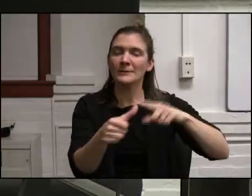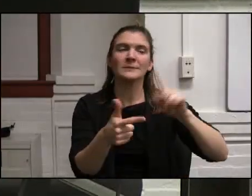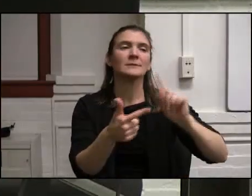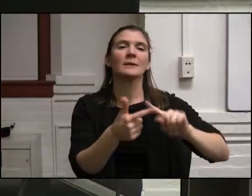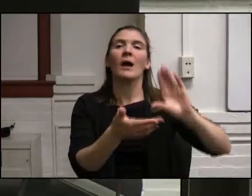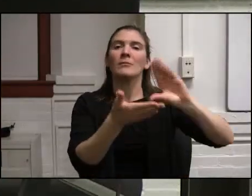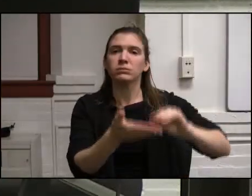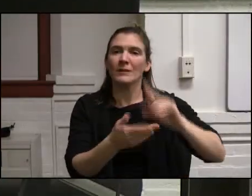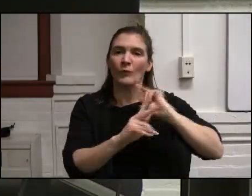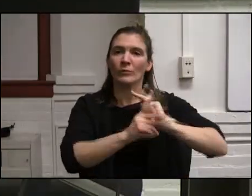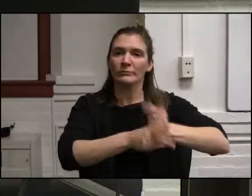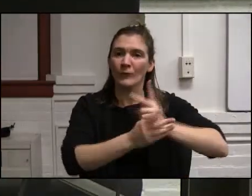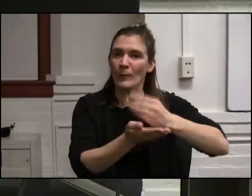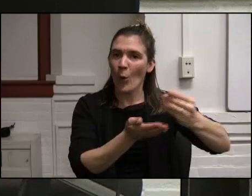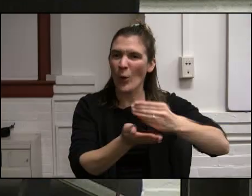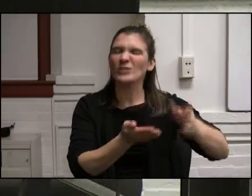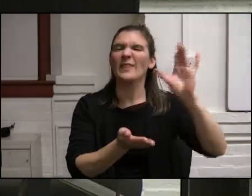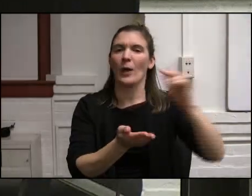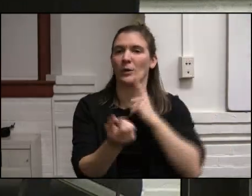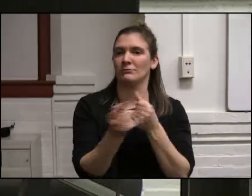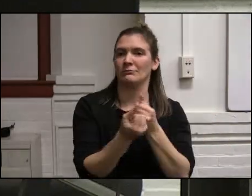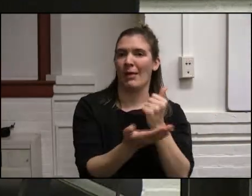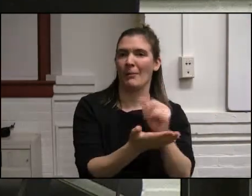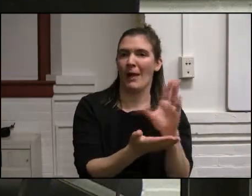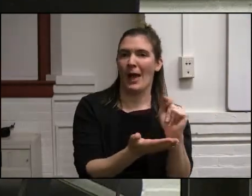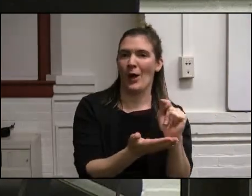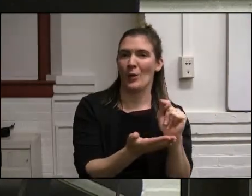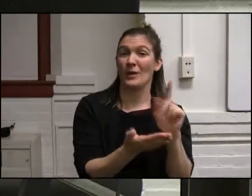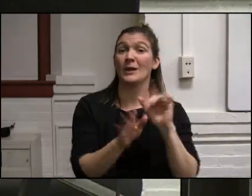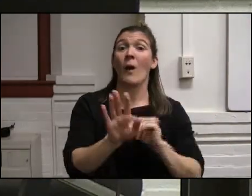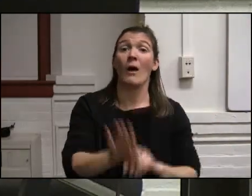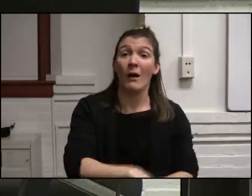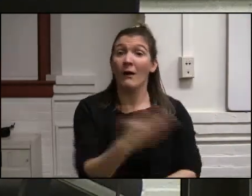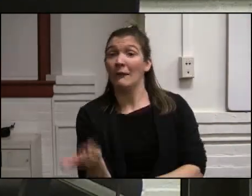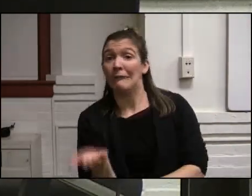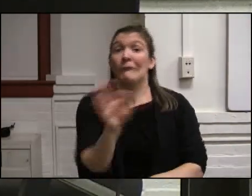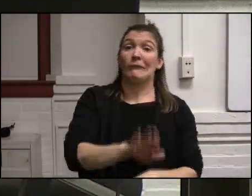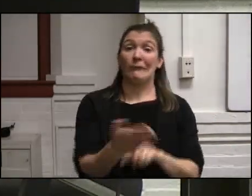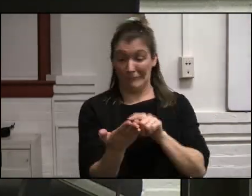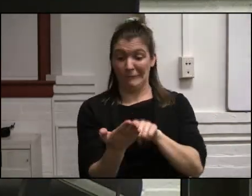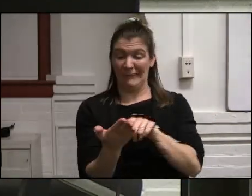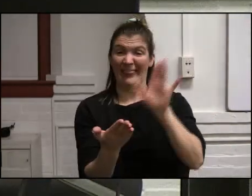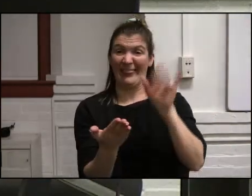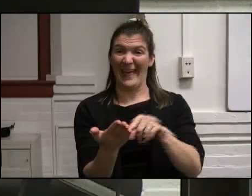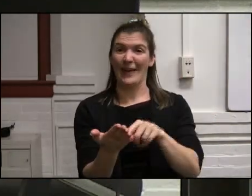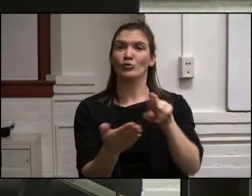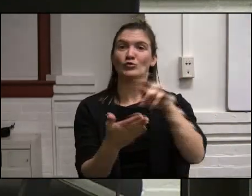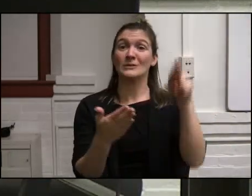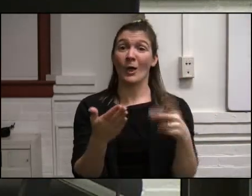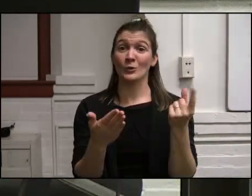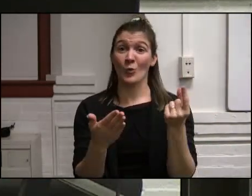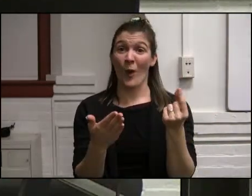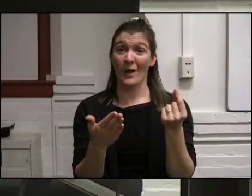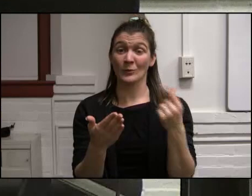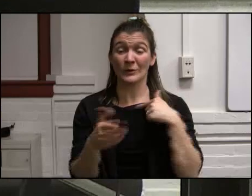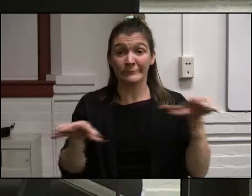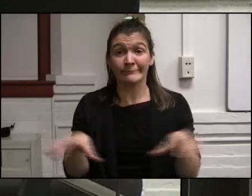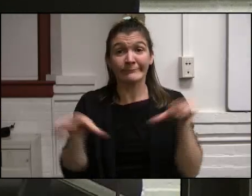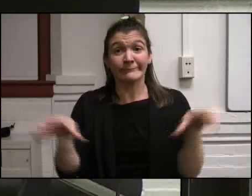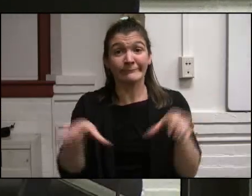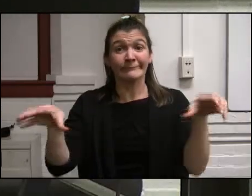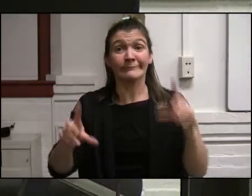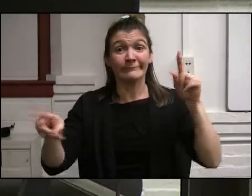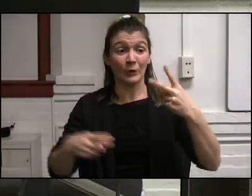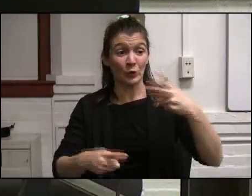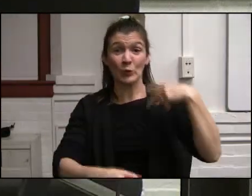get mortgages. So on the back side, you'll see the results through